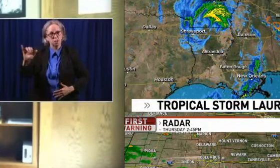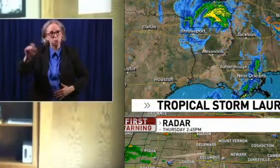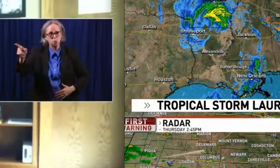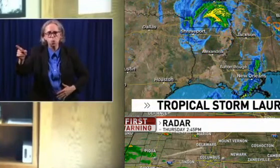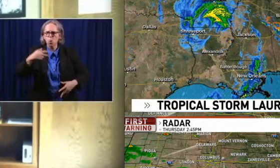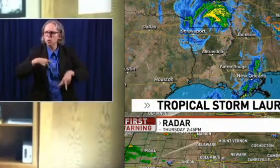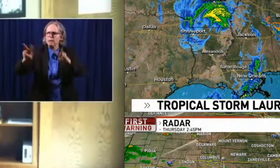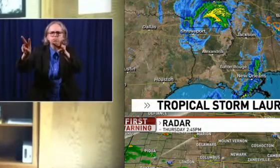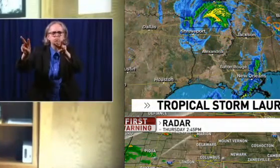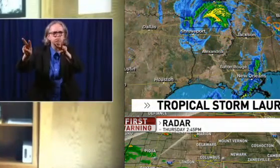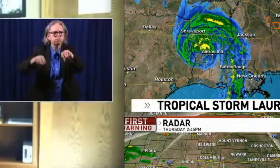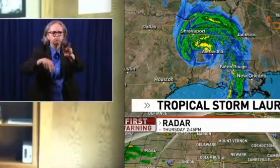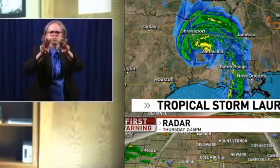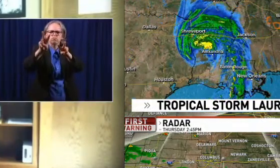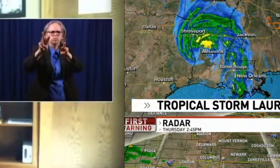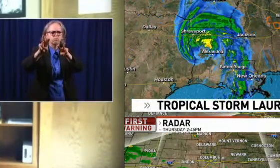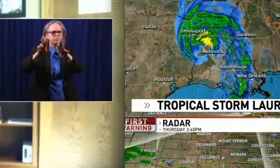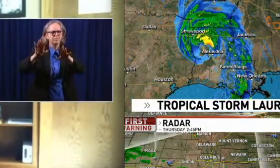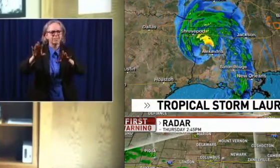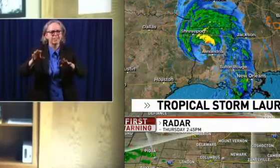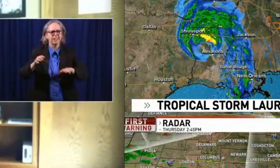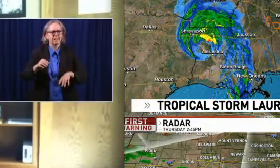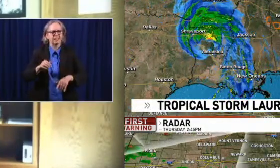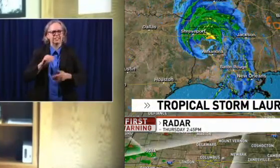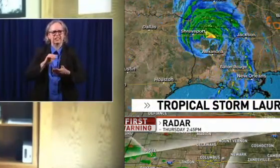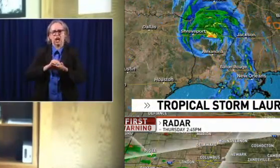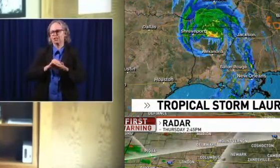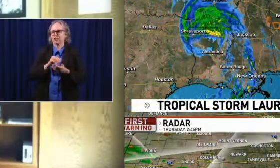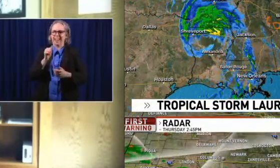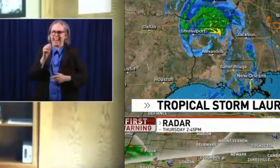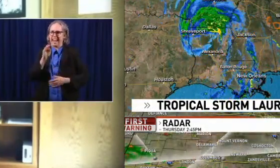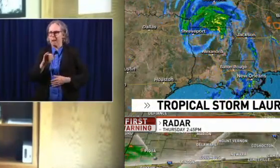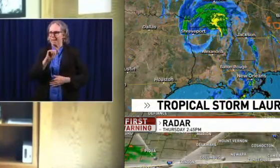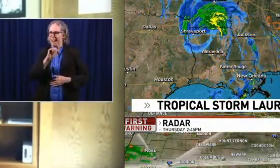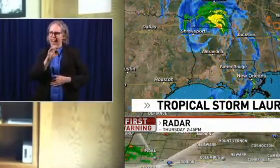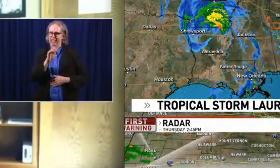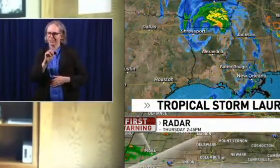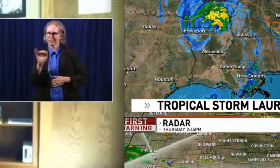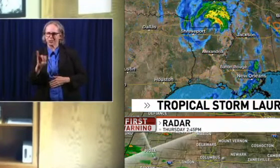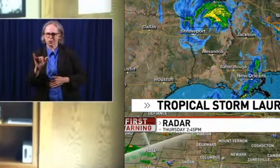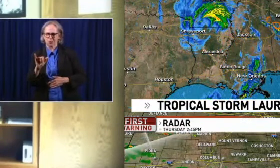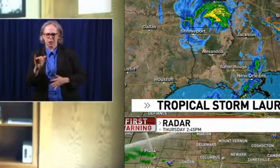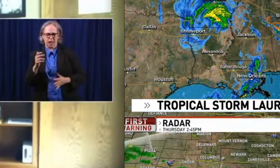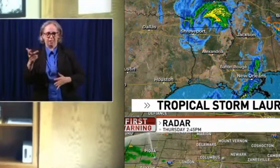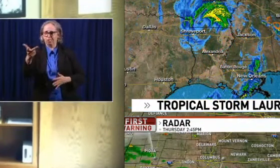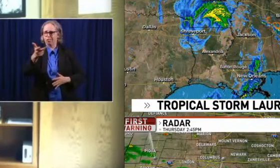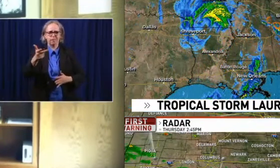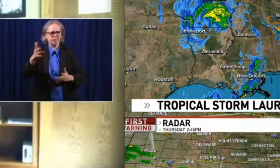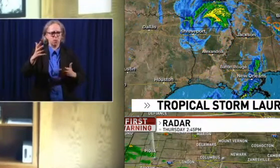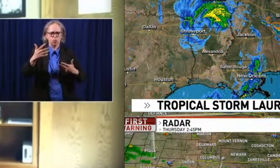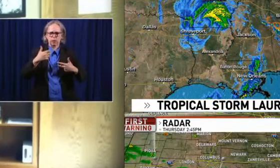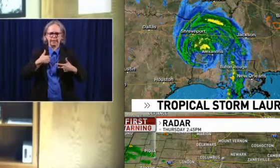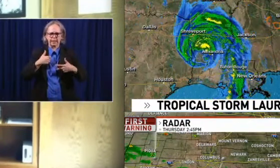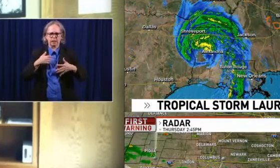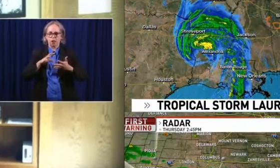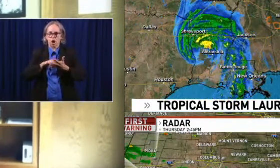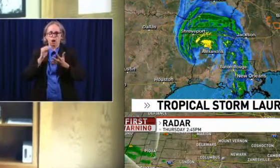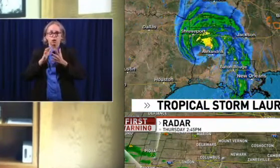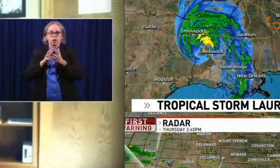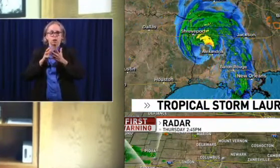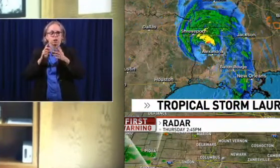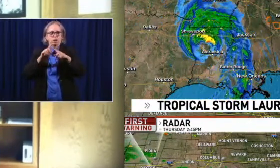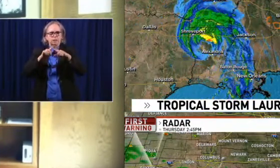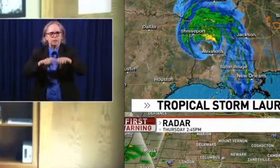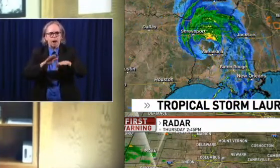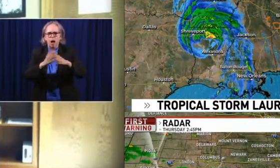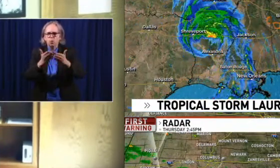grad Dr. Amy Acton, and all of the people that we've grown to count on, and all of the various guests you've had